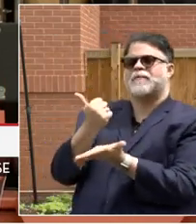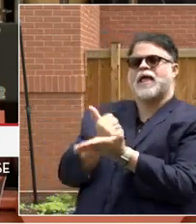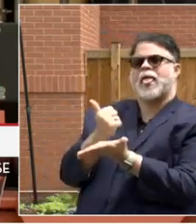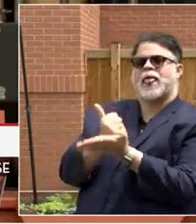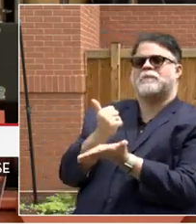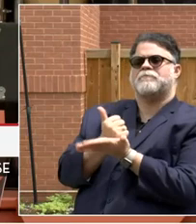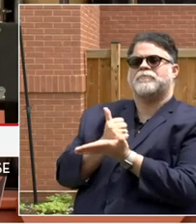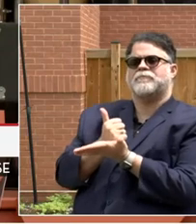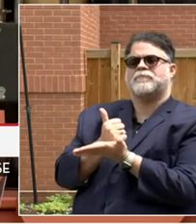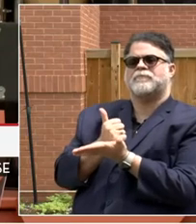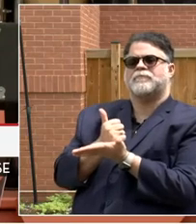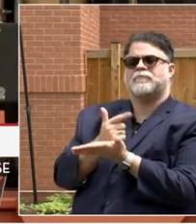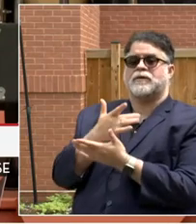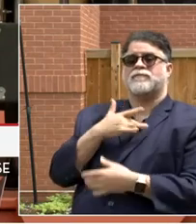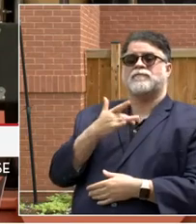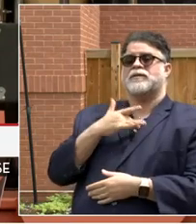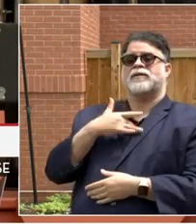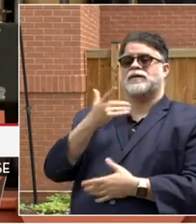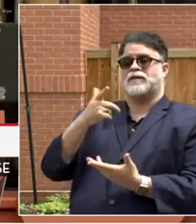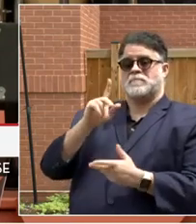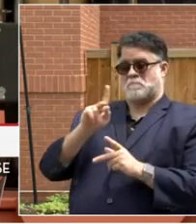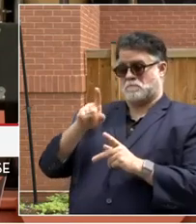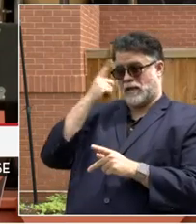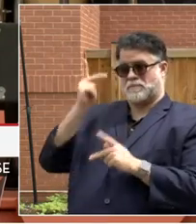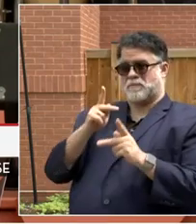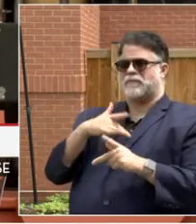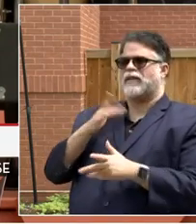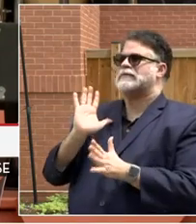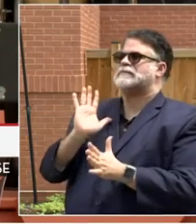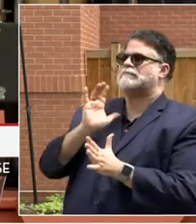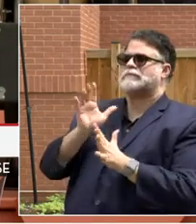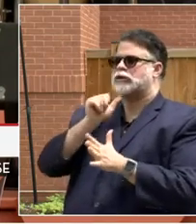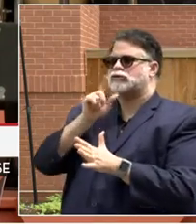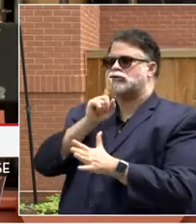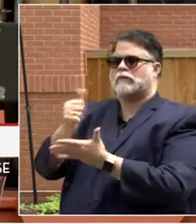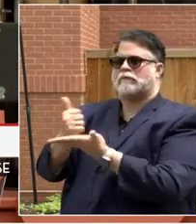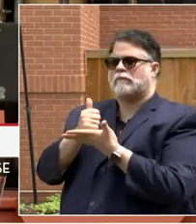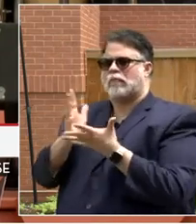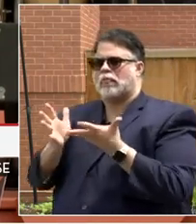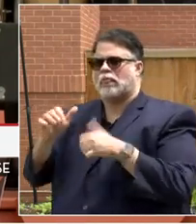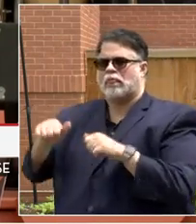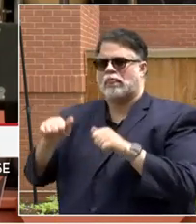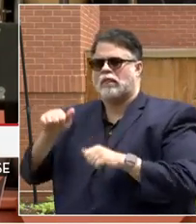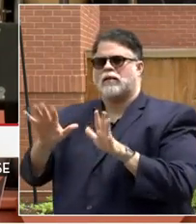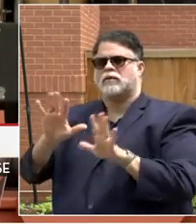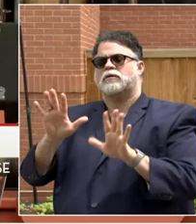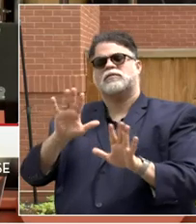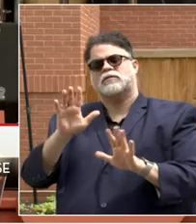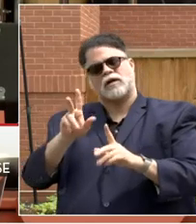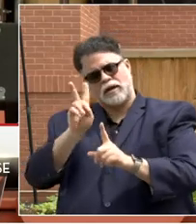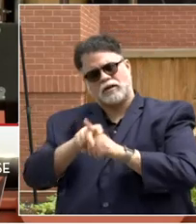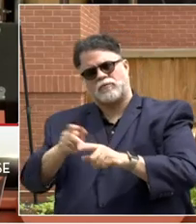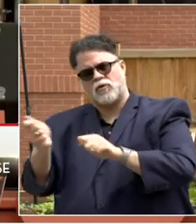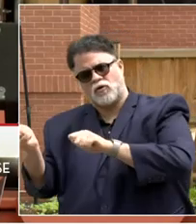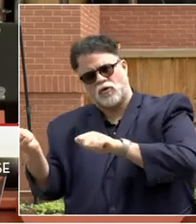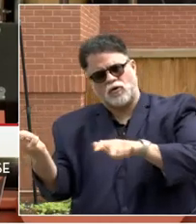okay. But I'm here to tell you, I go across all 8 wards of the city. I talk to people all day, and a lot of people are